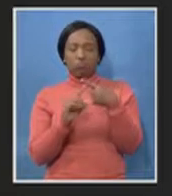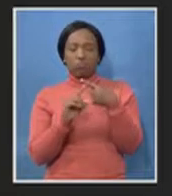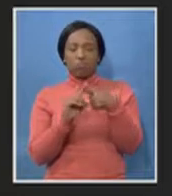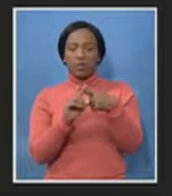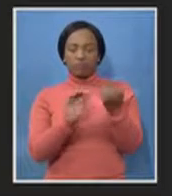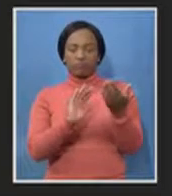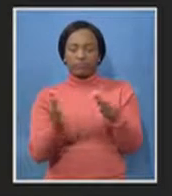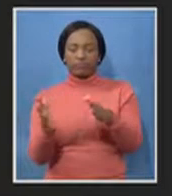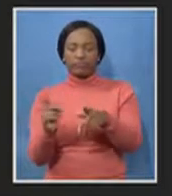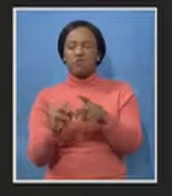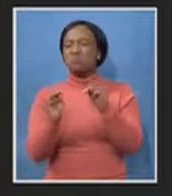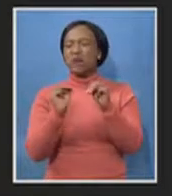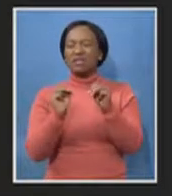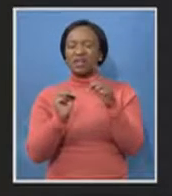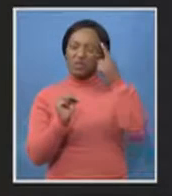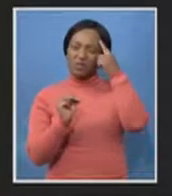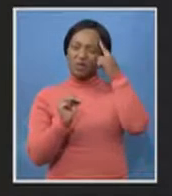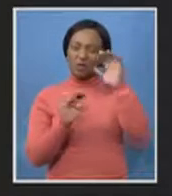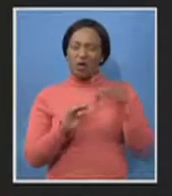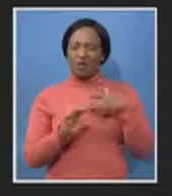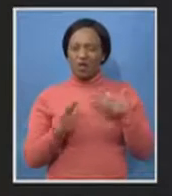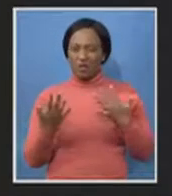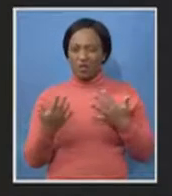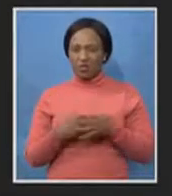Yes, Mark, that's a very good question.